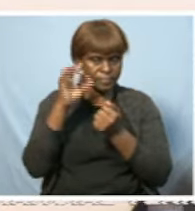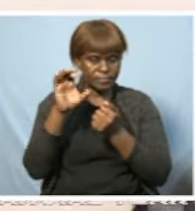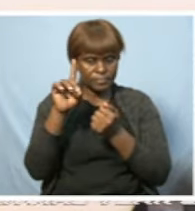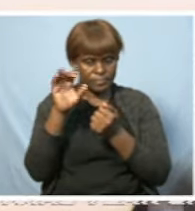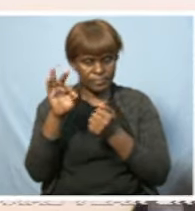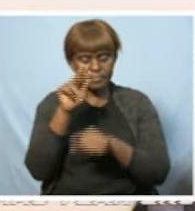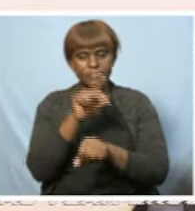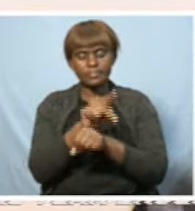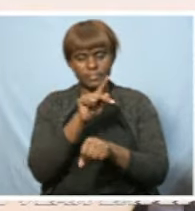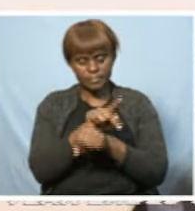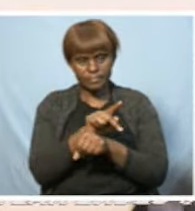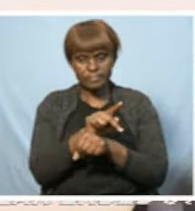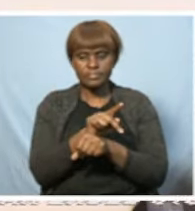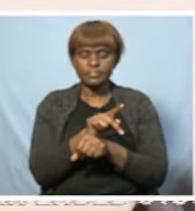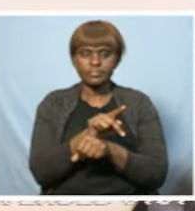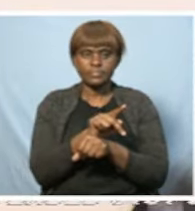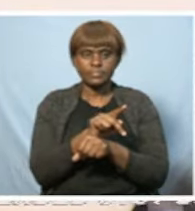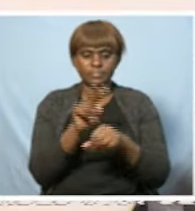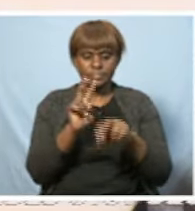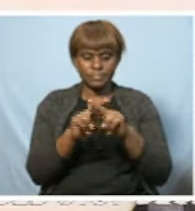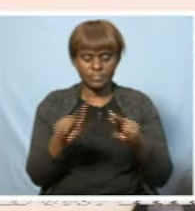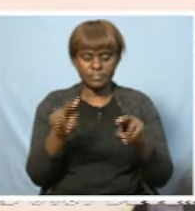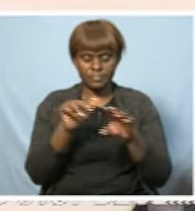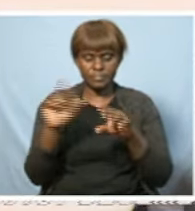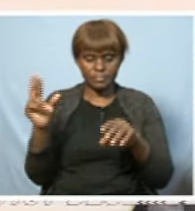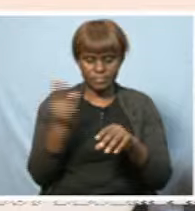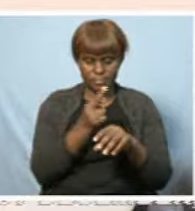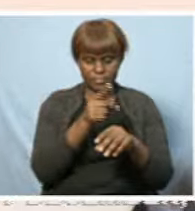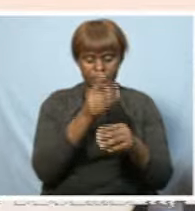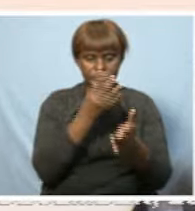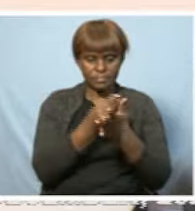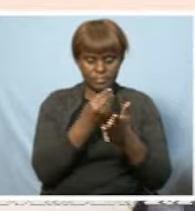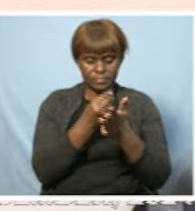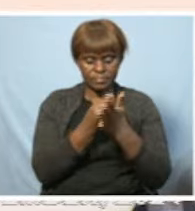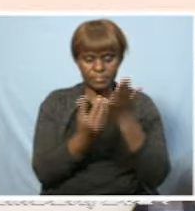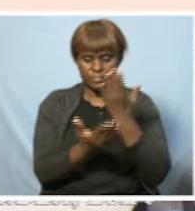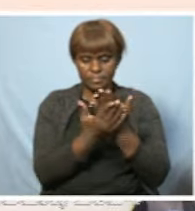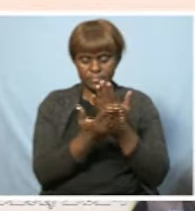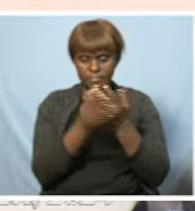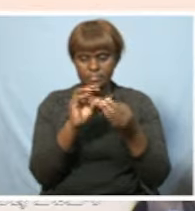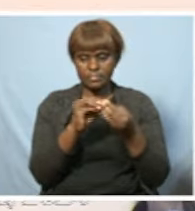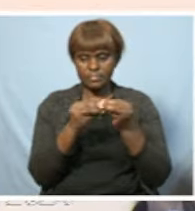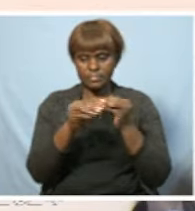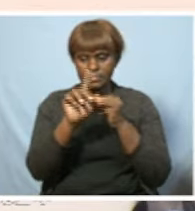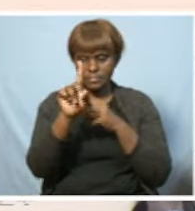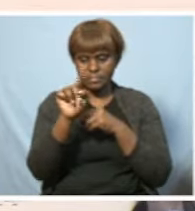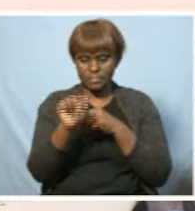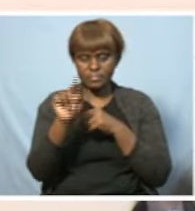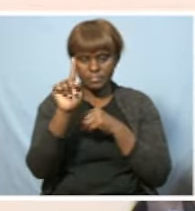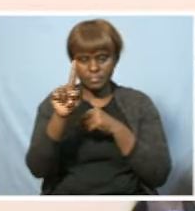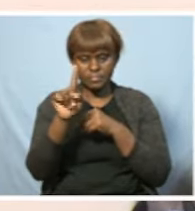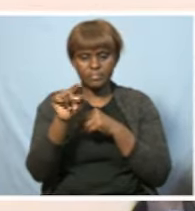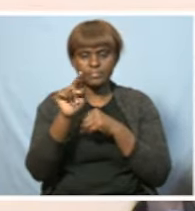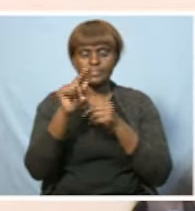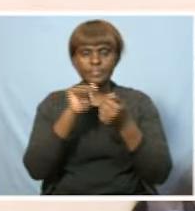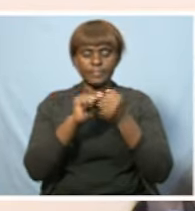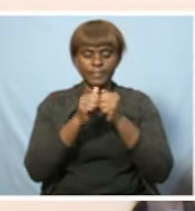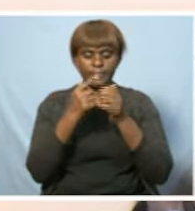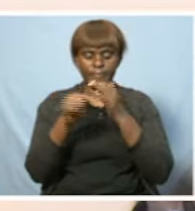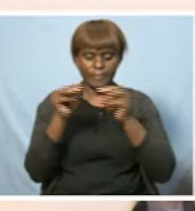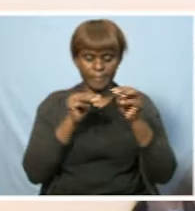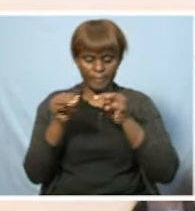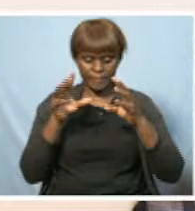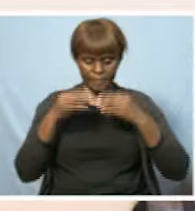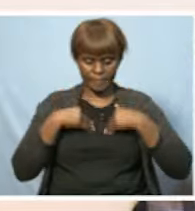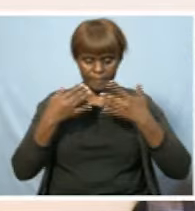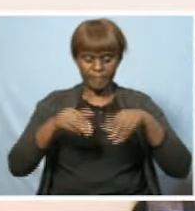projects. Chair, on retained funds under Appendix 1.1, cause of query, management acknowledges